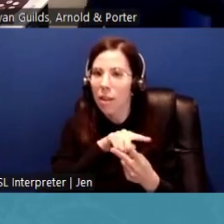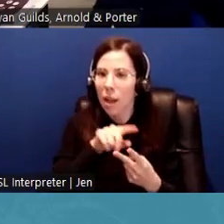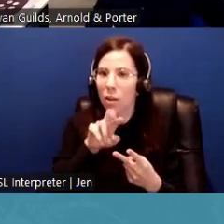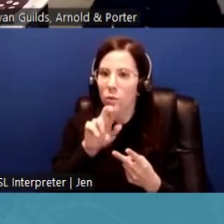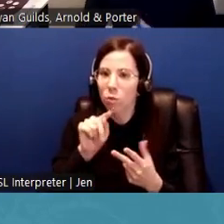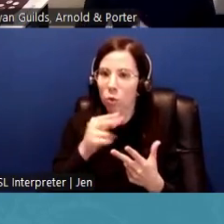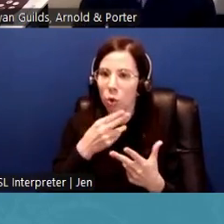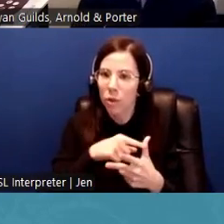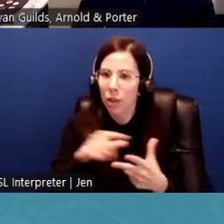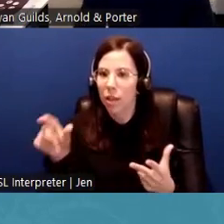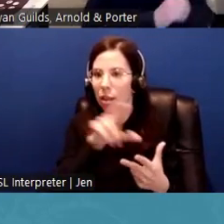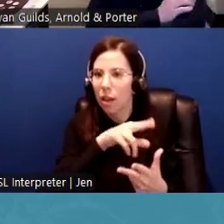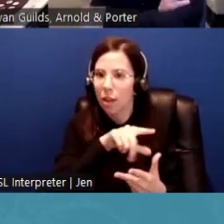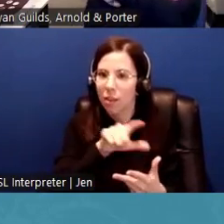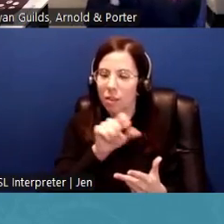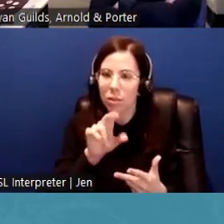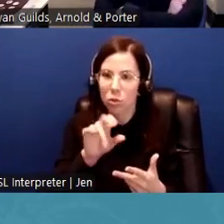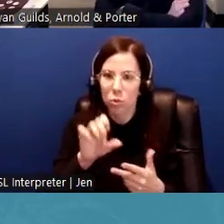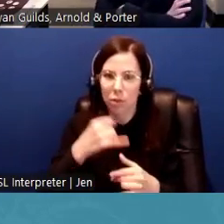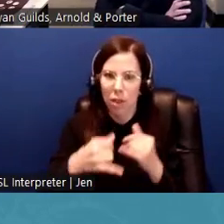it to you for the next piece.